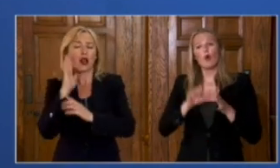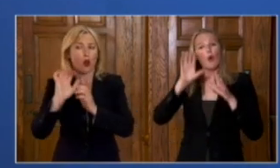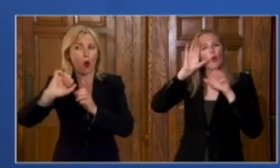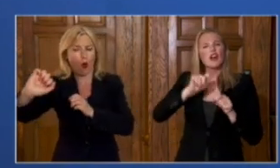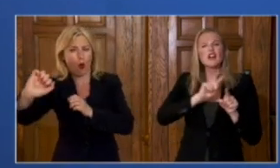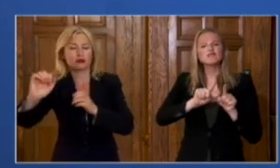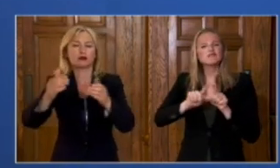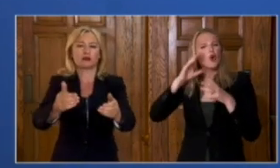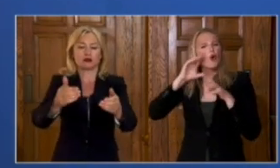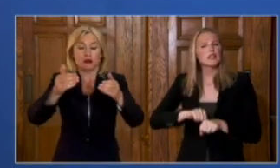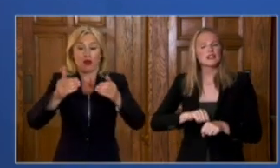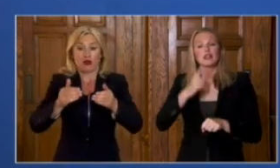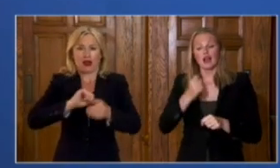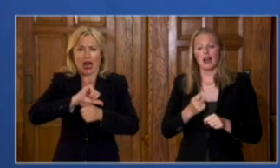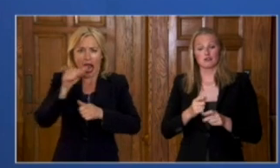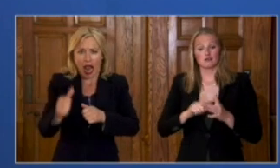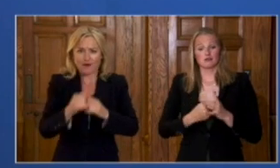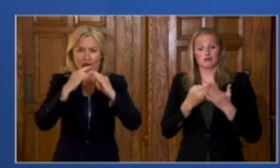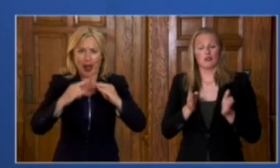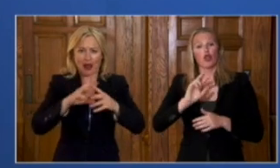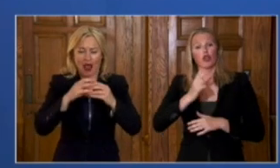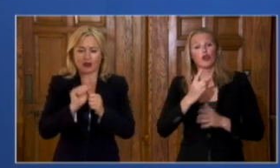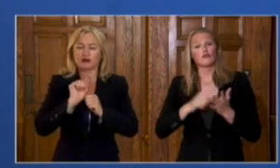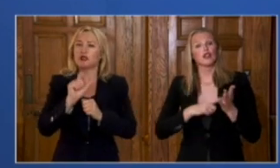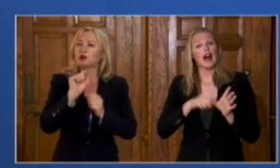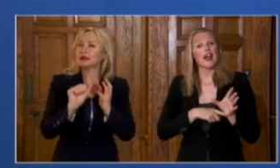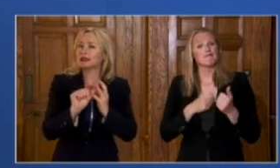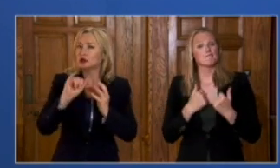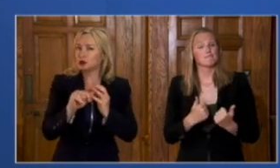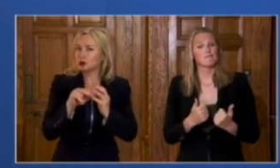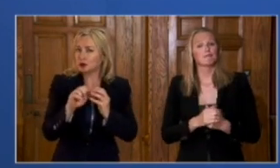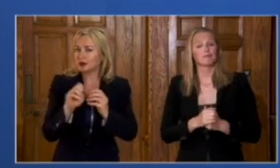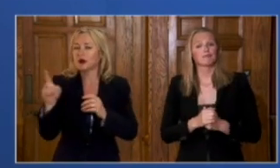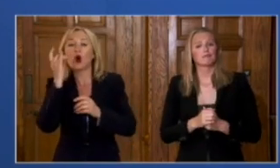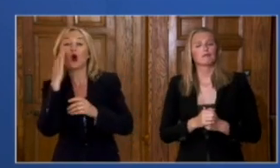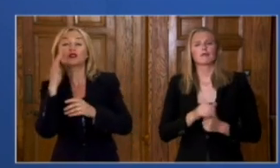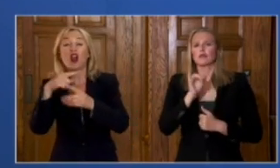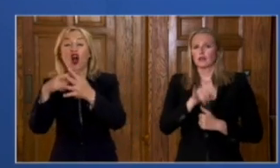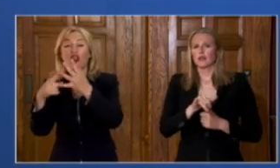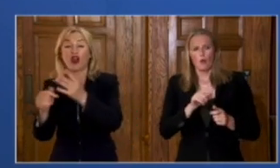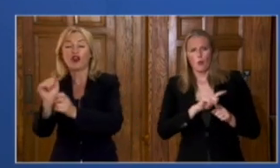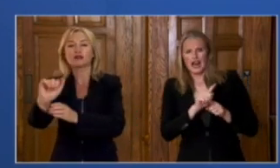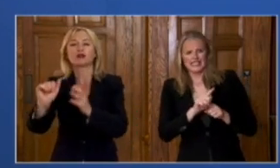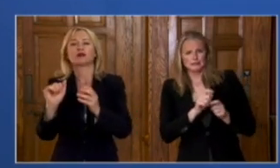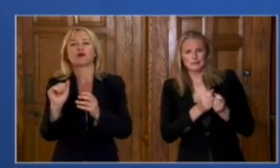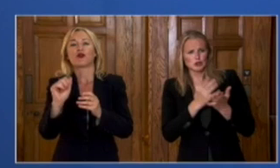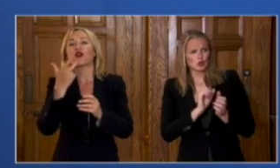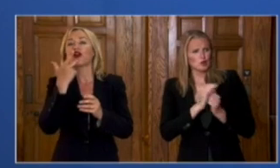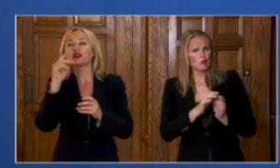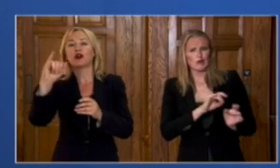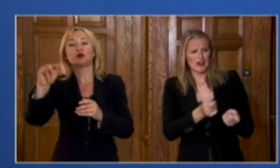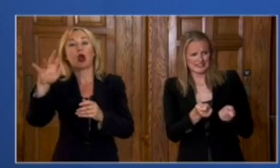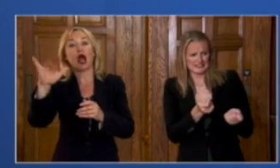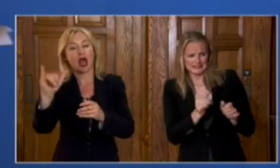tourist accommodation permitted to open from the 3rd of July. And while the spread of COVID-19 is being contained, it must be